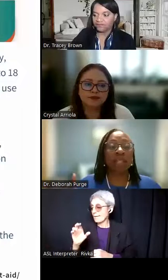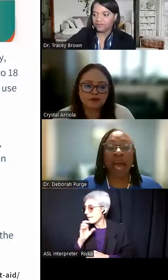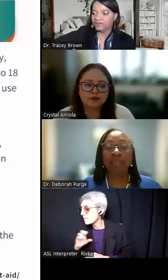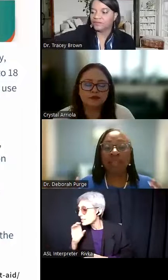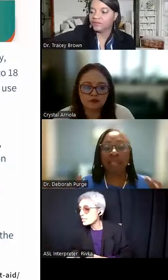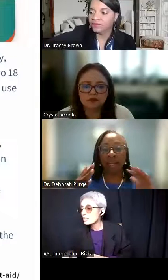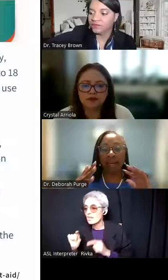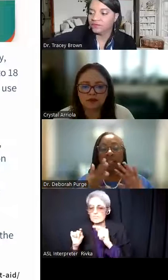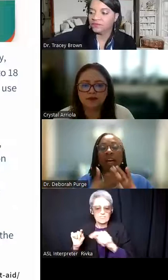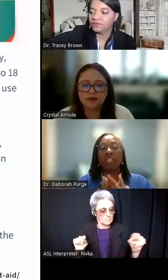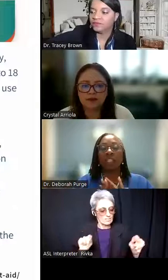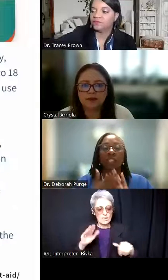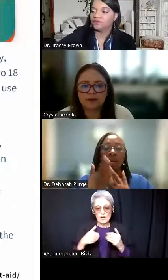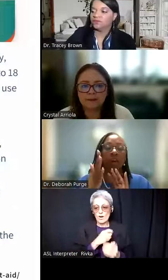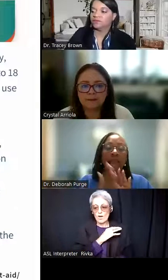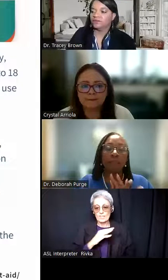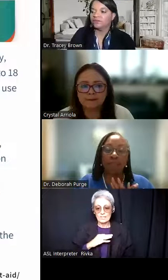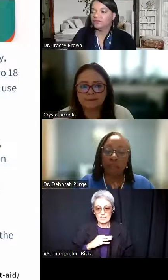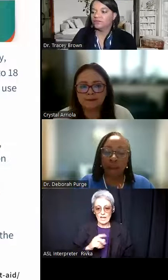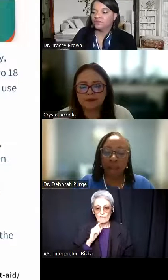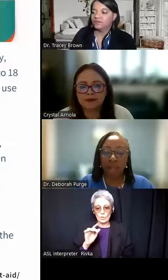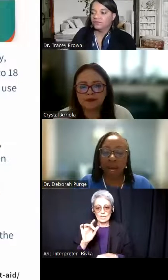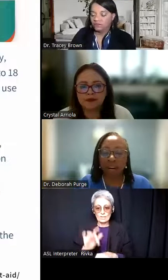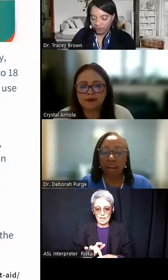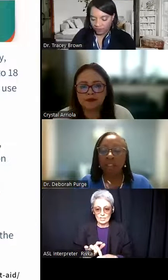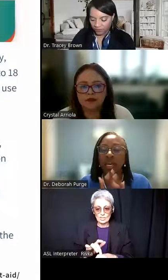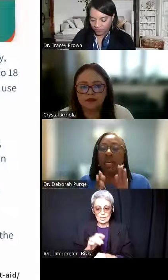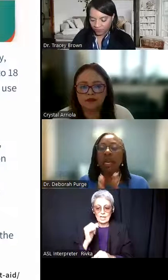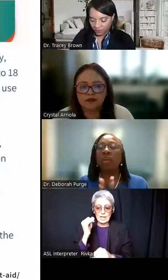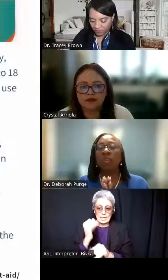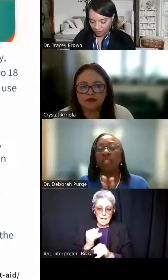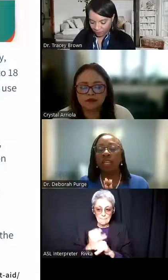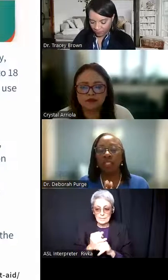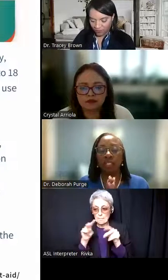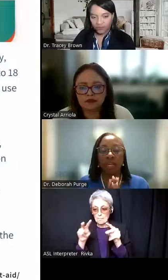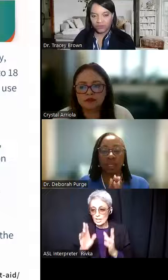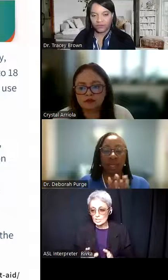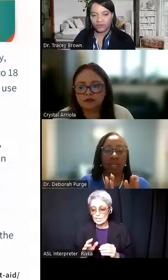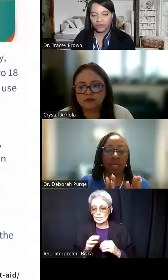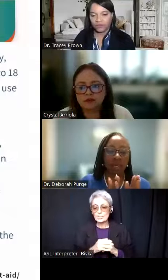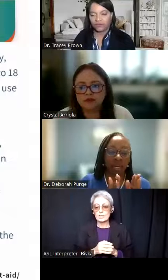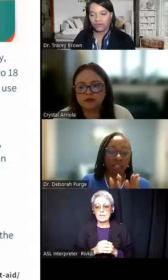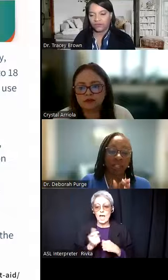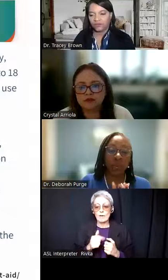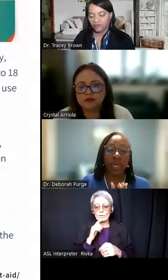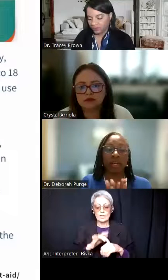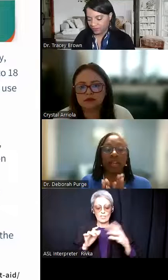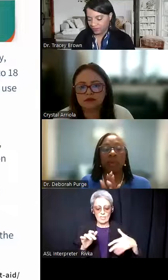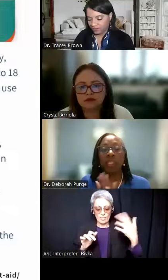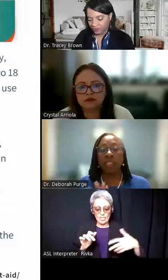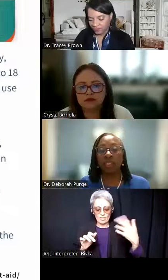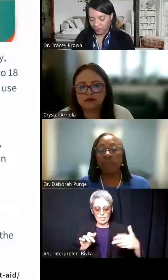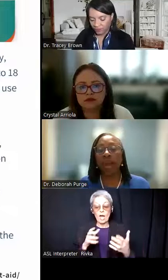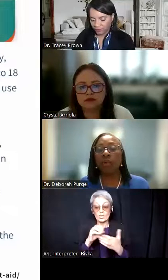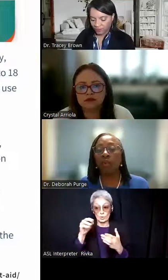the staff that touches our campus monitors, anyone that touches a student,